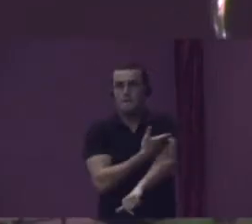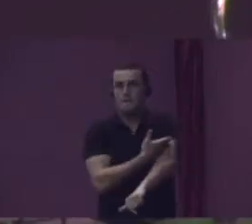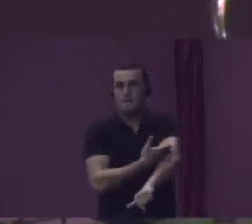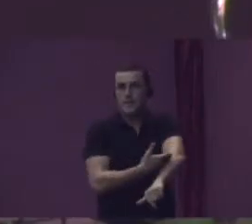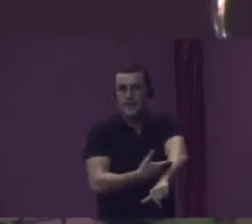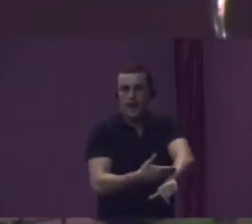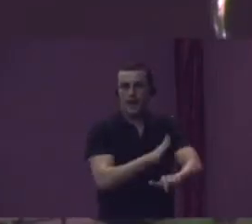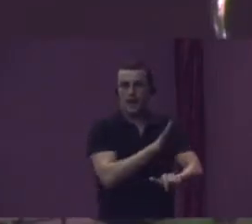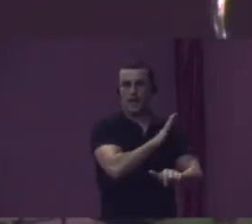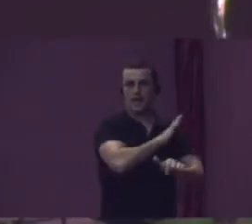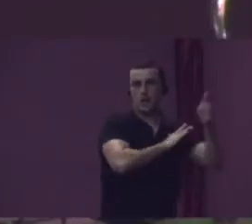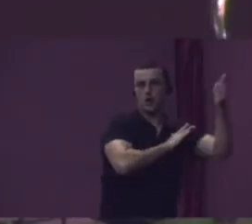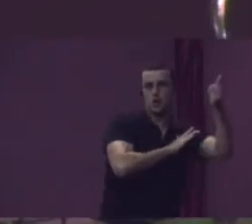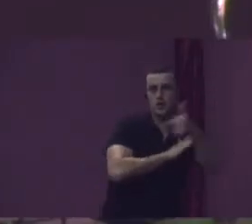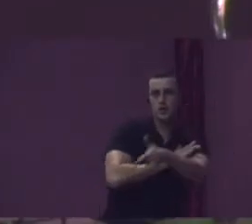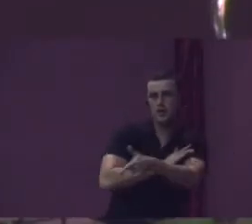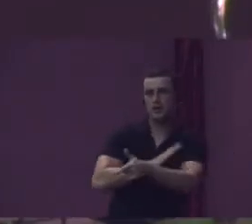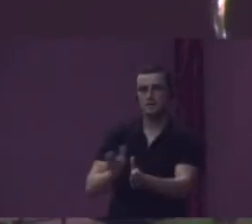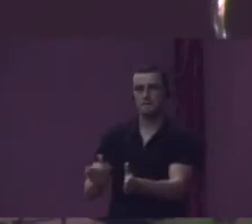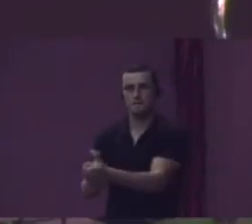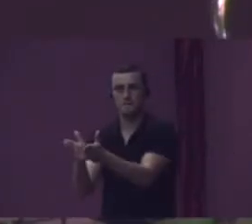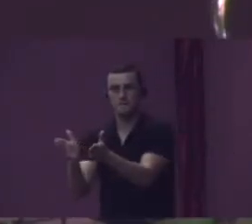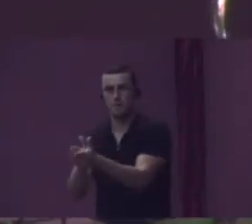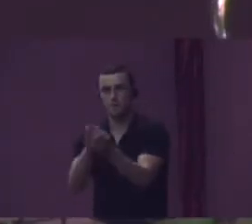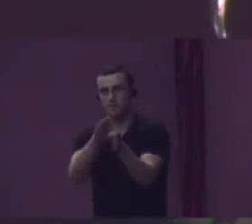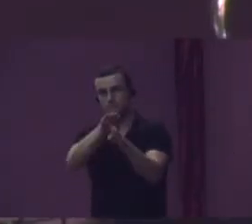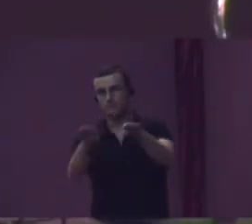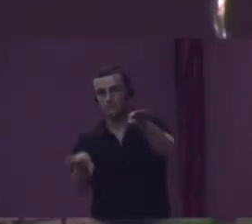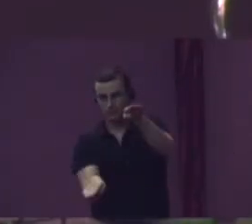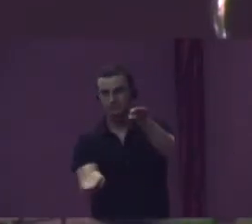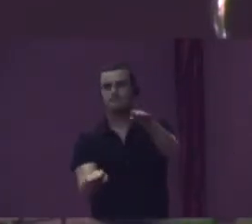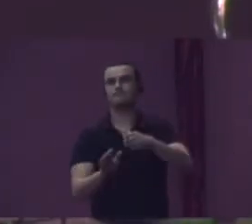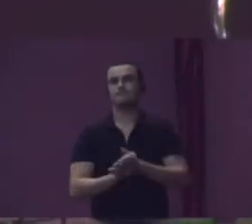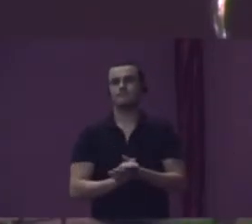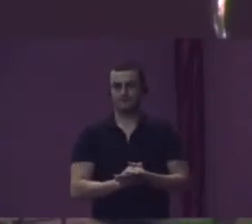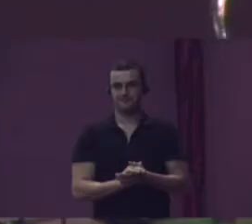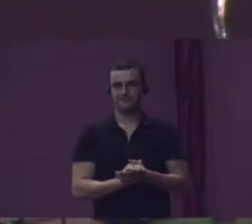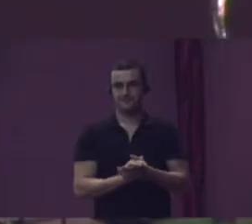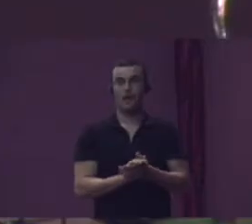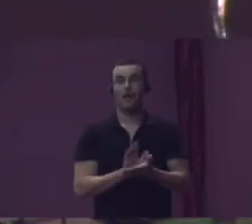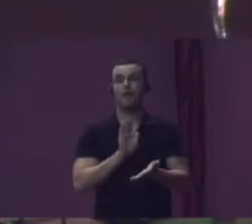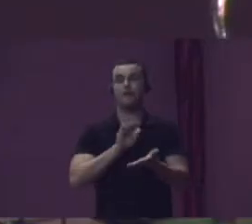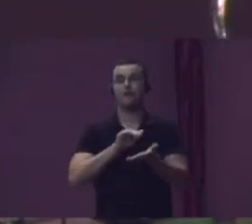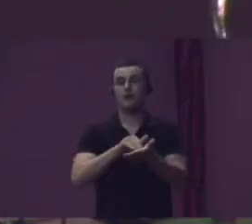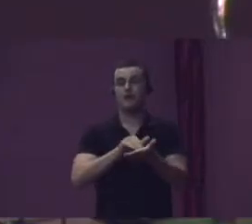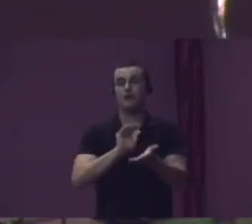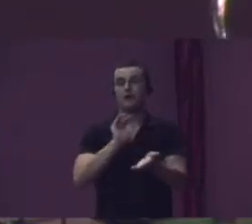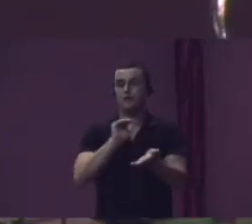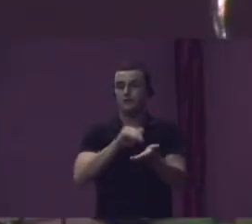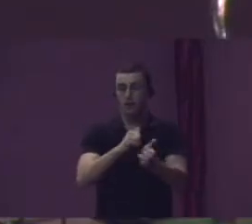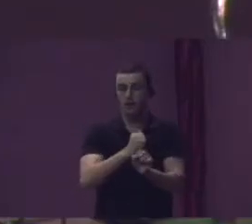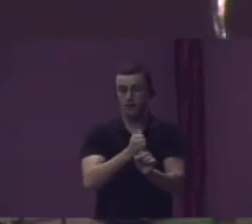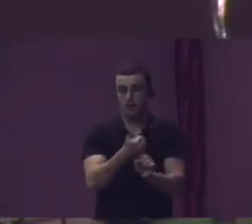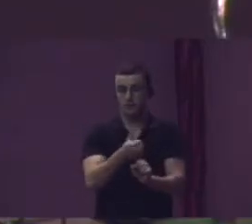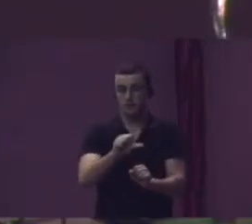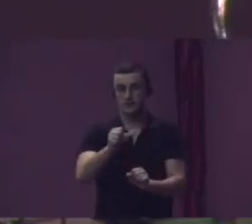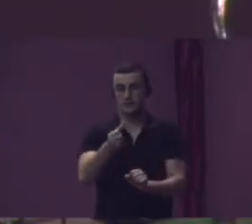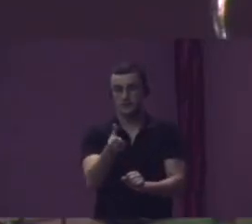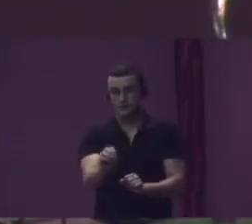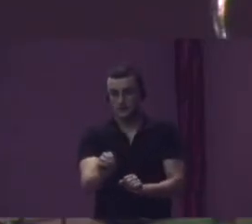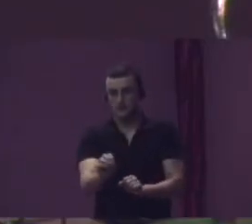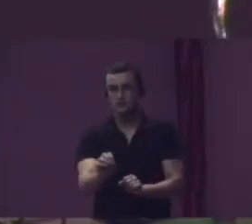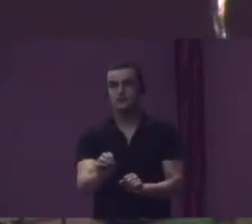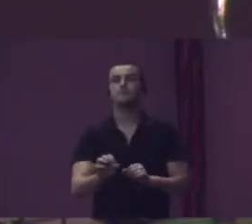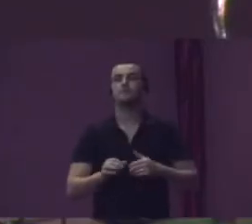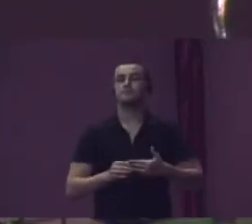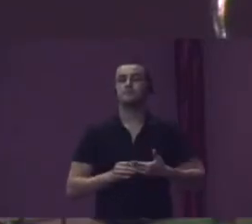birthing models. By the 1960s, most Puerto Ricans would look toward expert scientific institutions to resolve issues pertaining